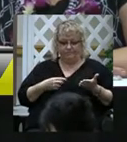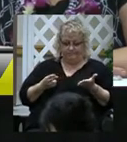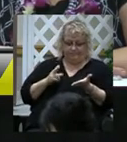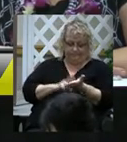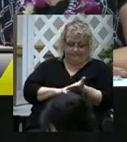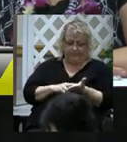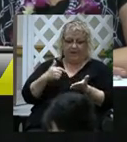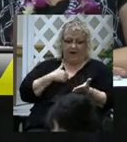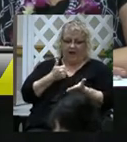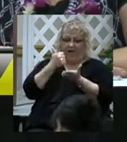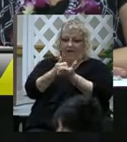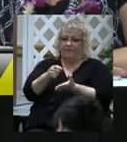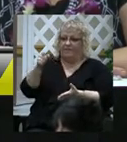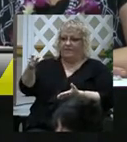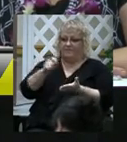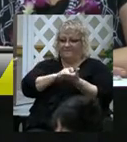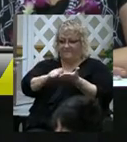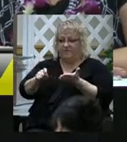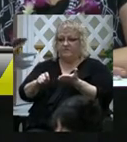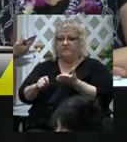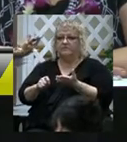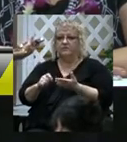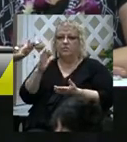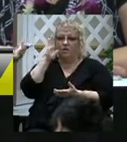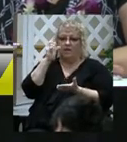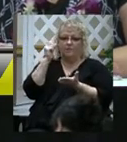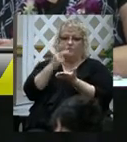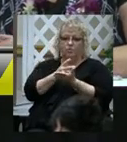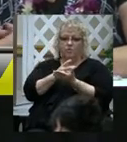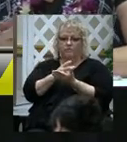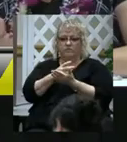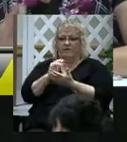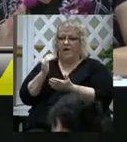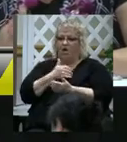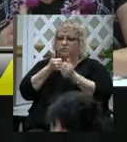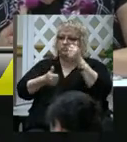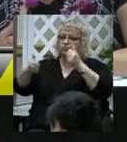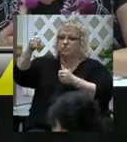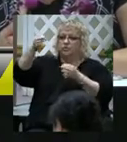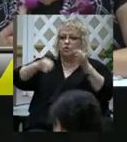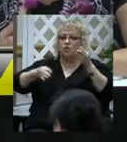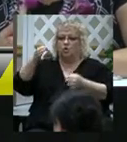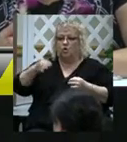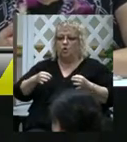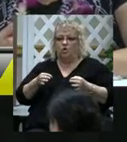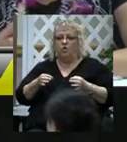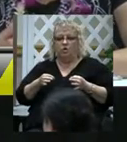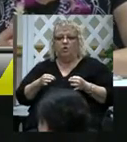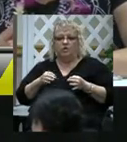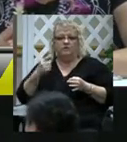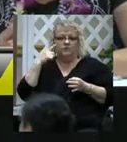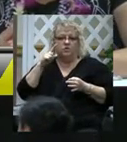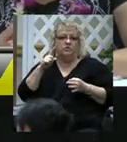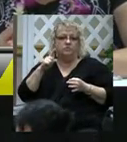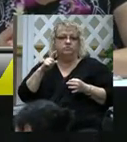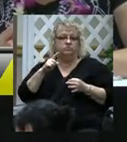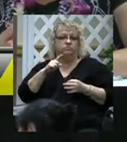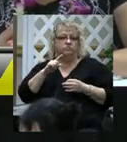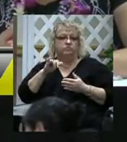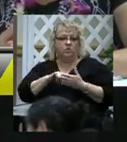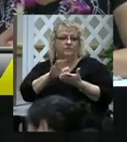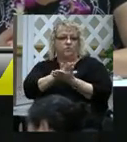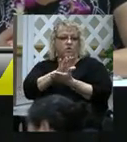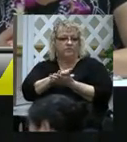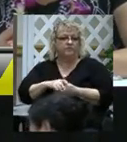the form. So that's about to be approved by our Supreme Court, and it's a new scribing policy that we have.